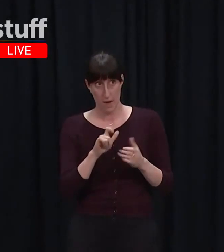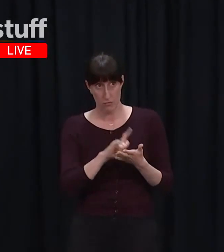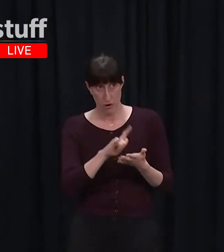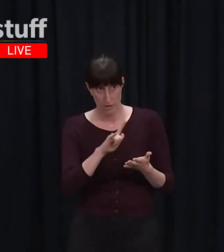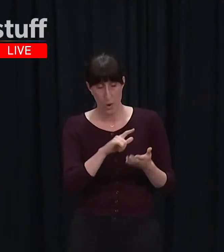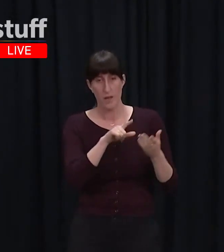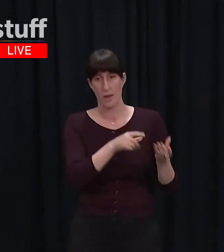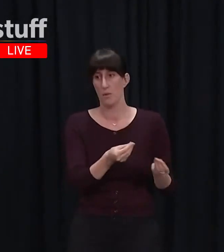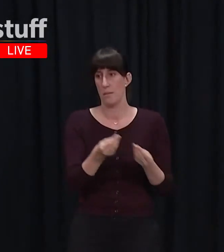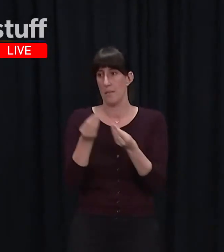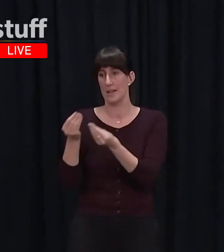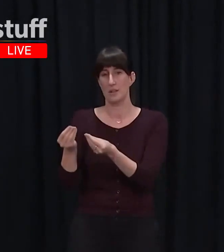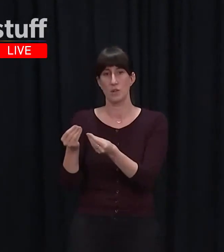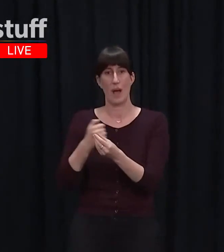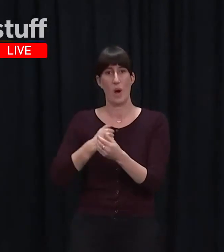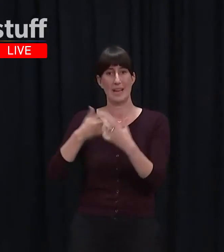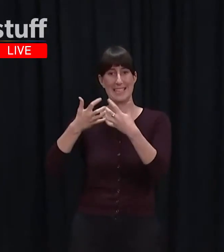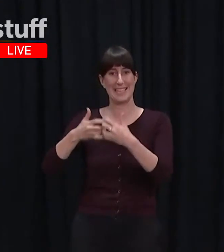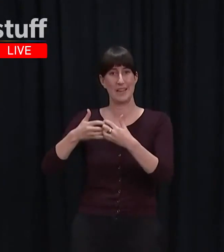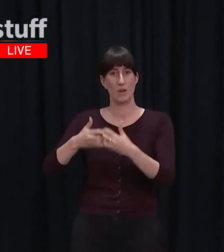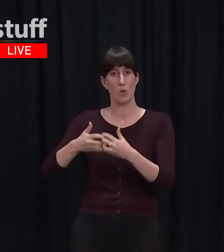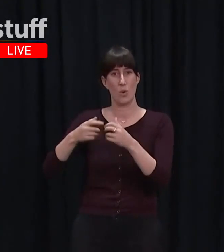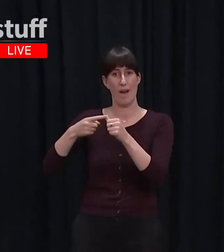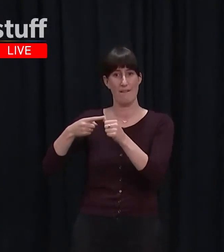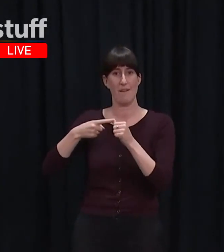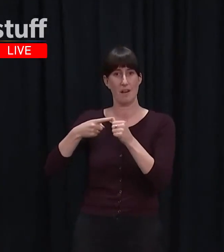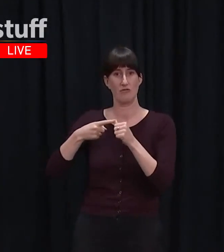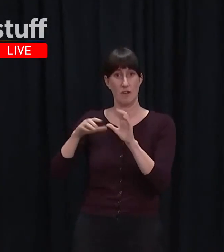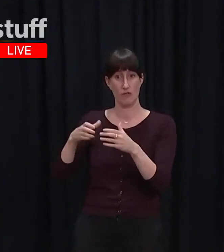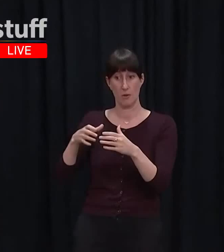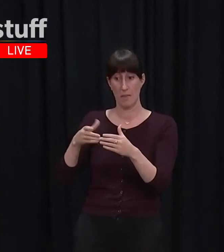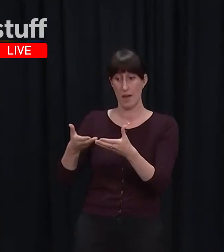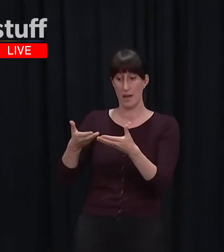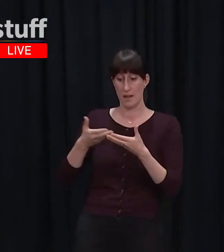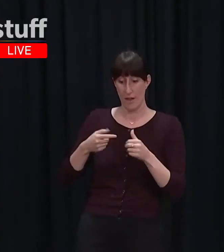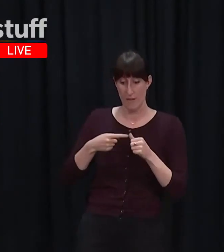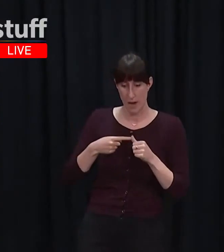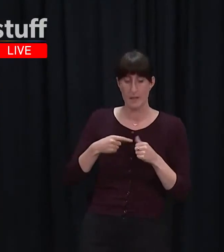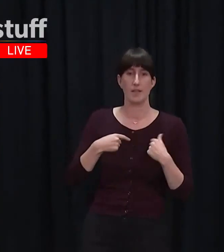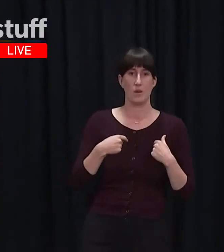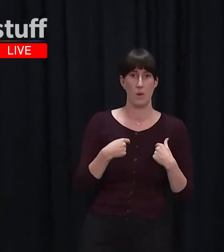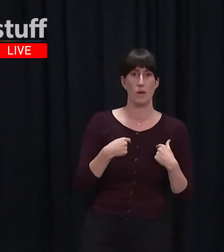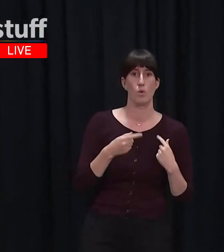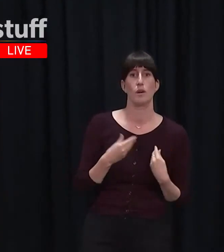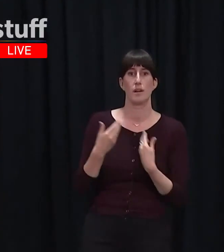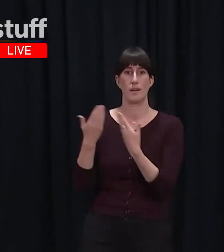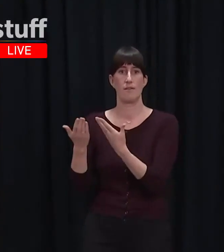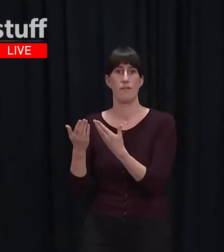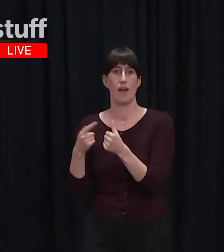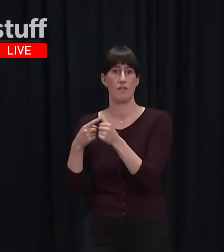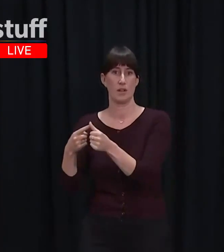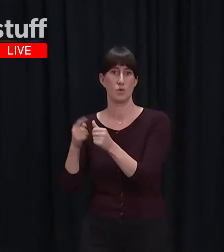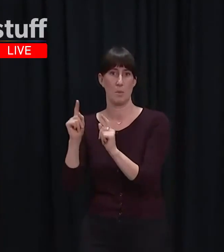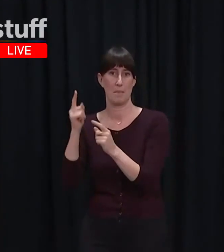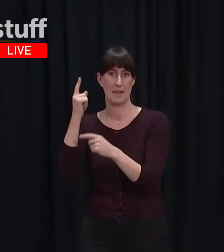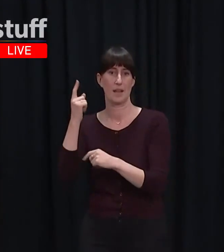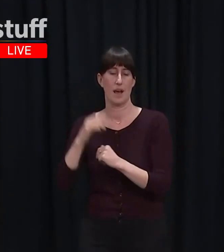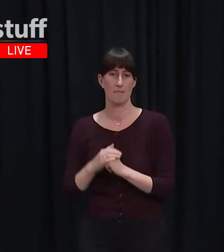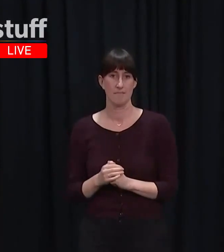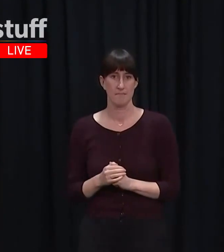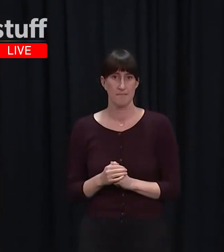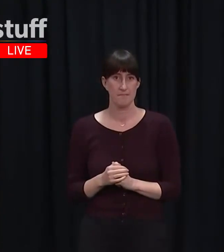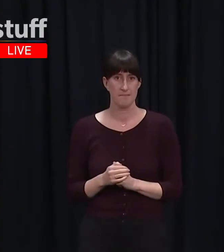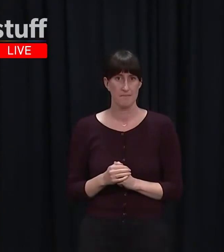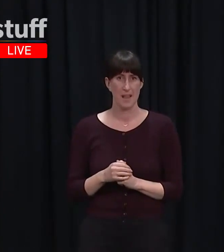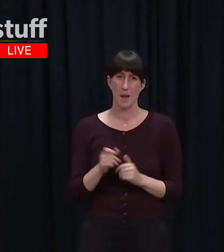CV Technical Advisory Group, and they will provide advice, and then we'll put advice through to ministers. I think the other thing that is important to be aware